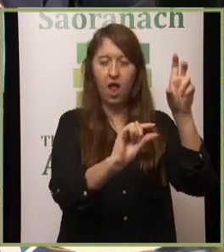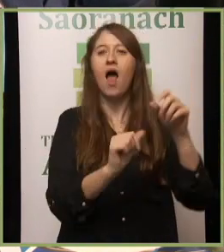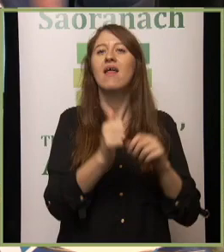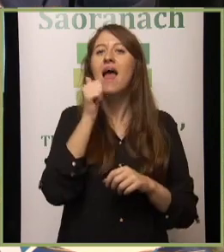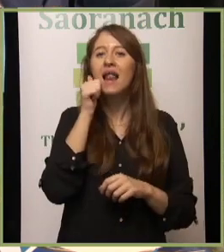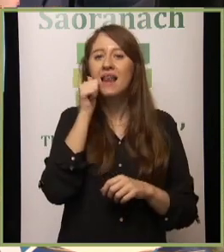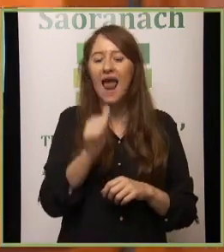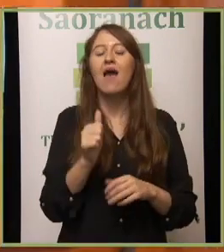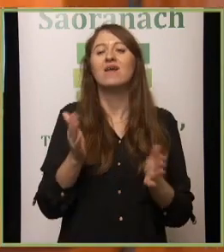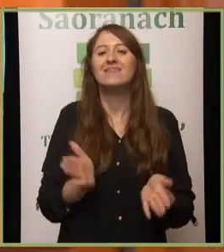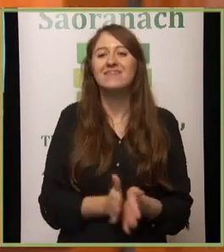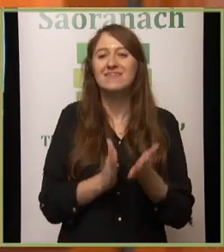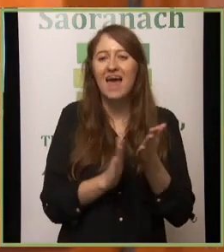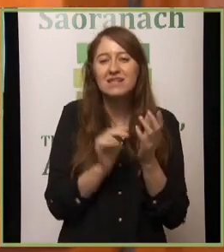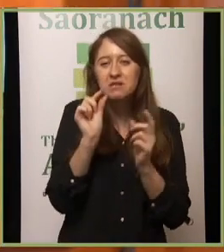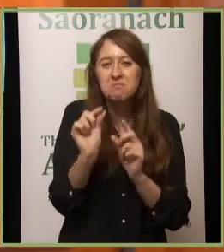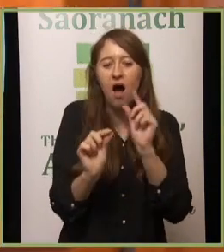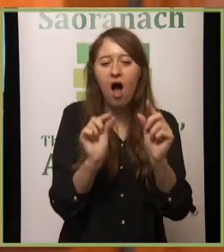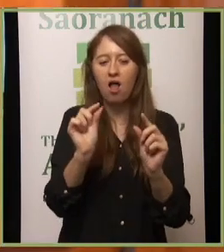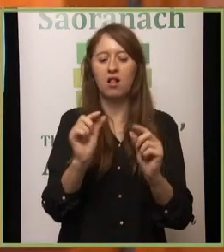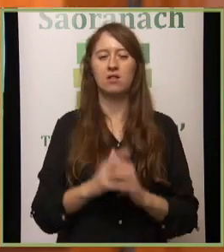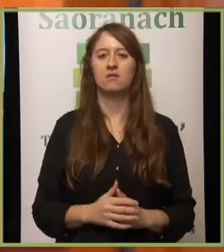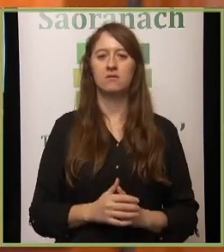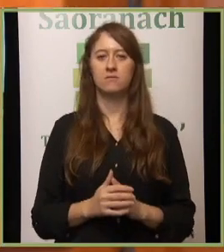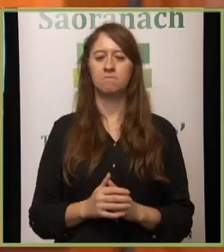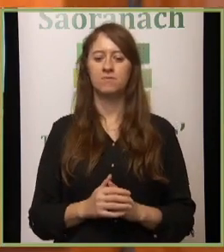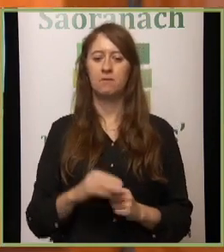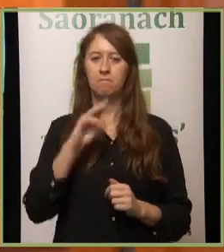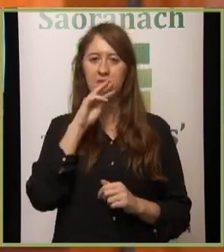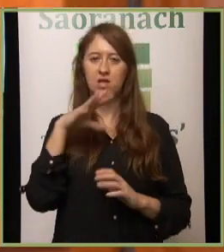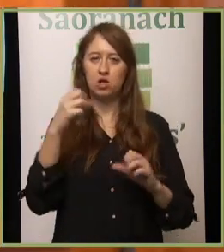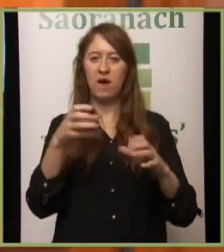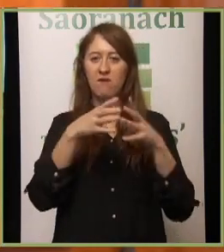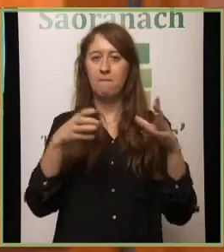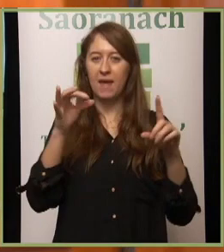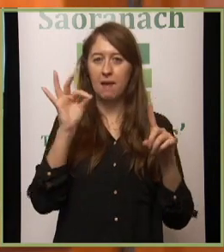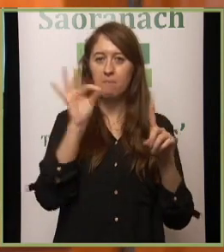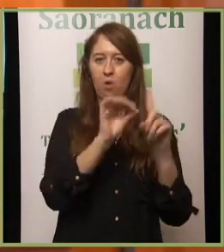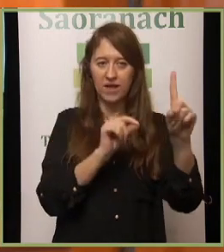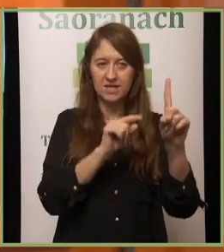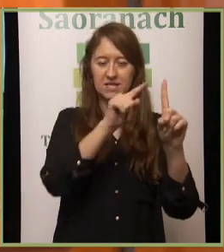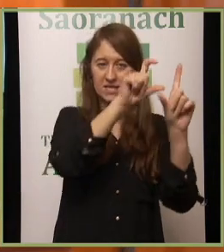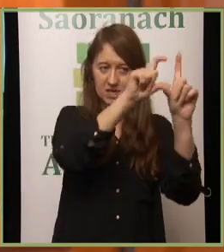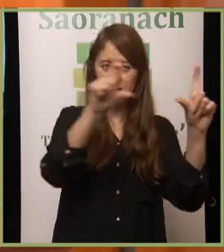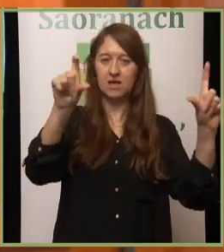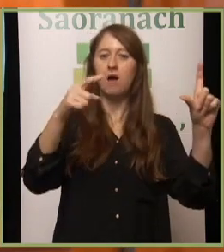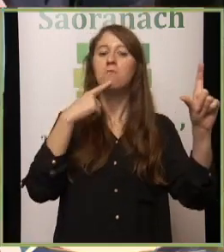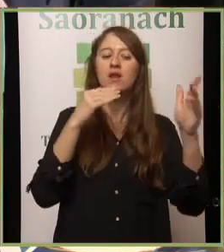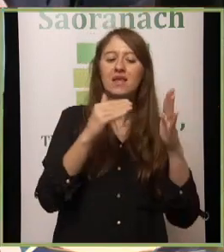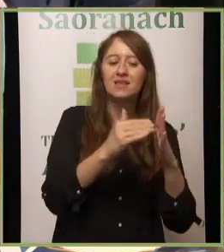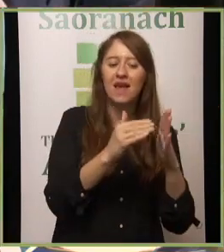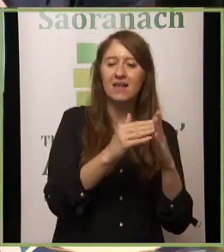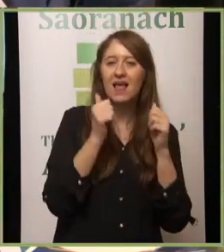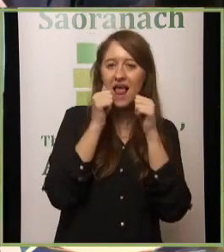pieces. So you have the big trust of it as a big point, and then, yes, but they are allowed to sell small pieces for local